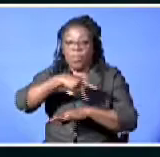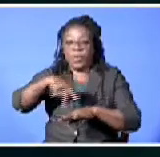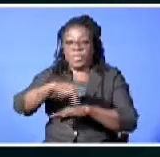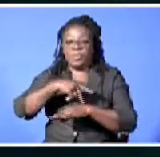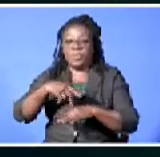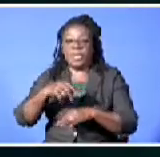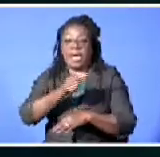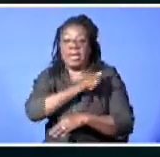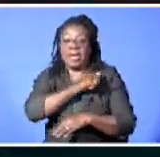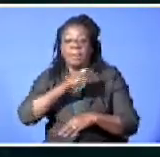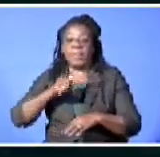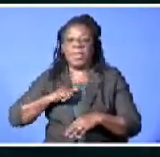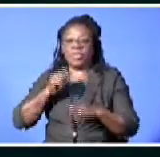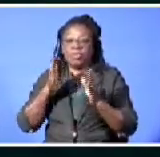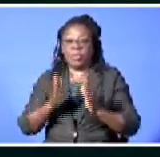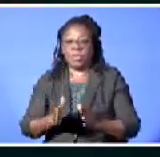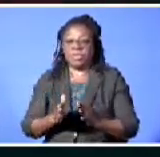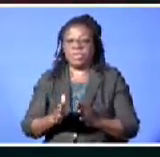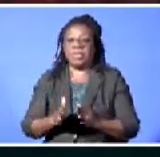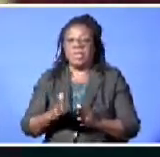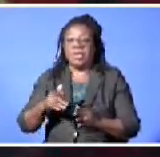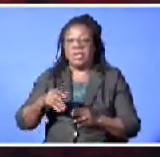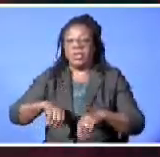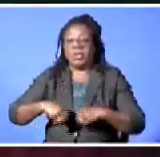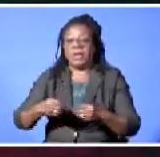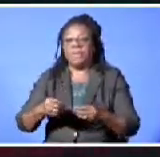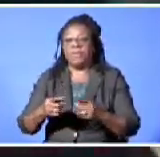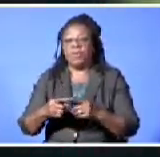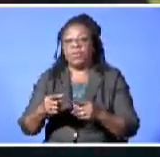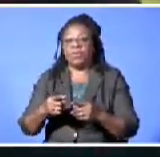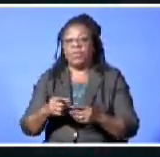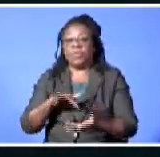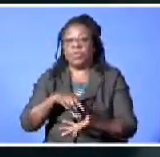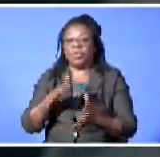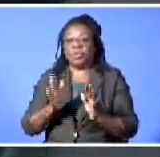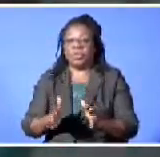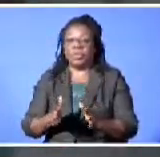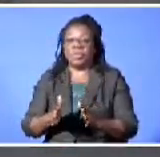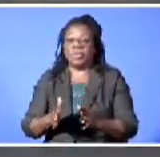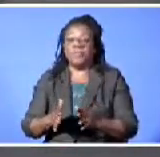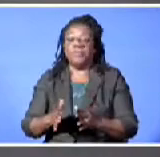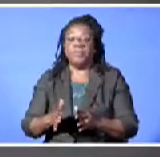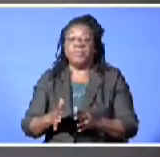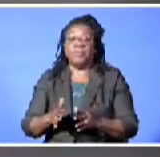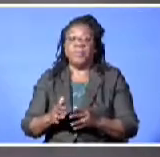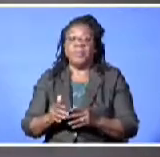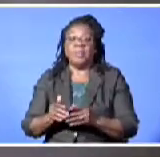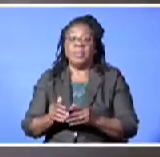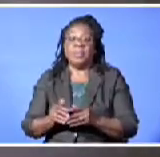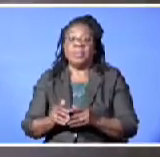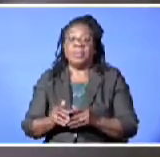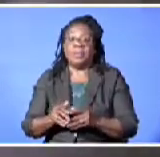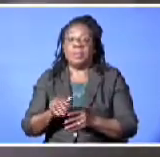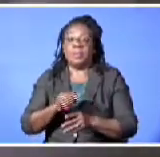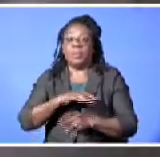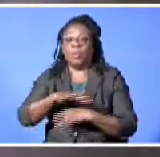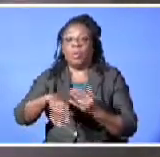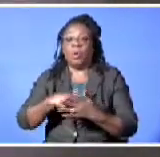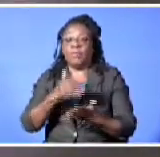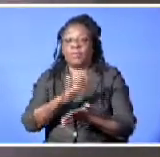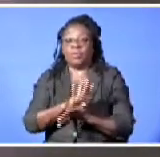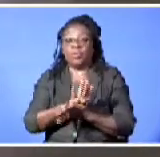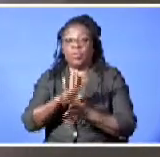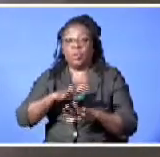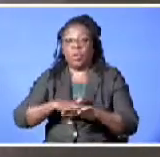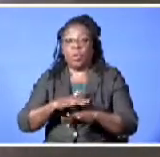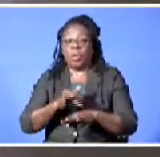better virtual learning environment for the students of the Mangrove Bush Primary, Lower Deadman's Key Primary, Sims Primary, North Long